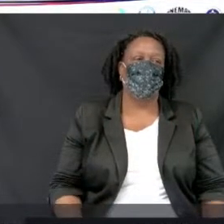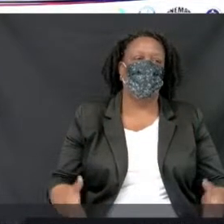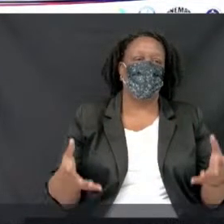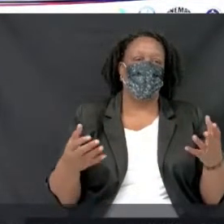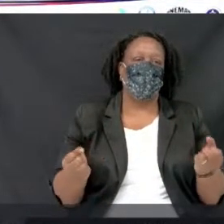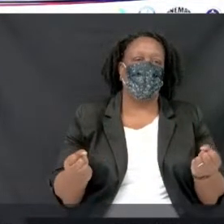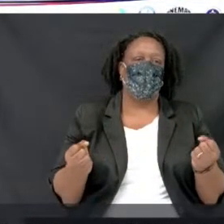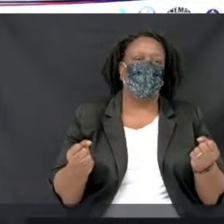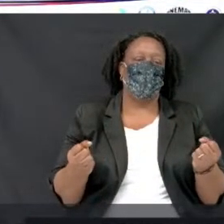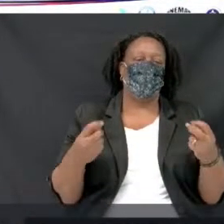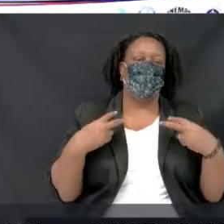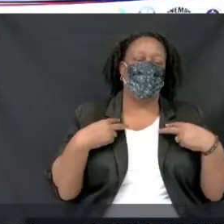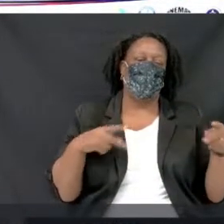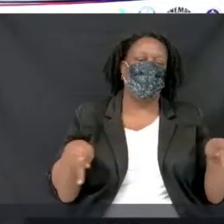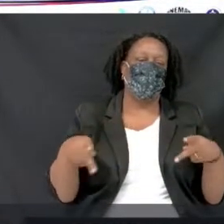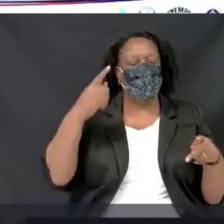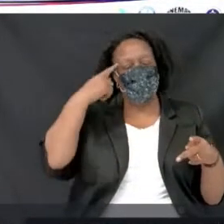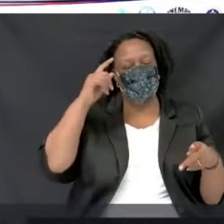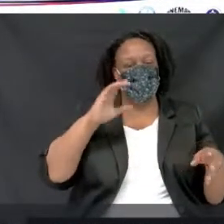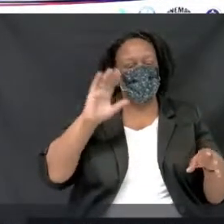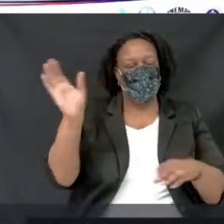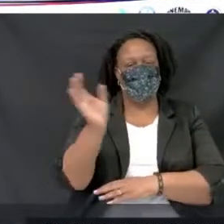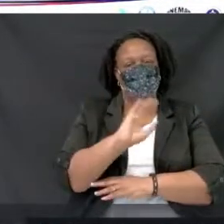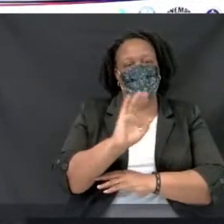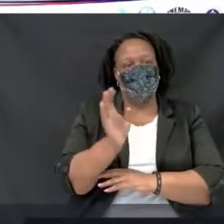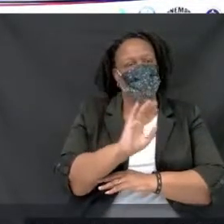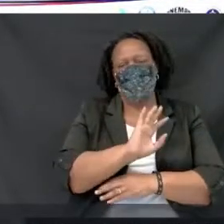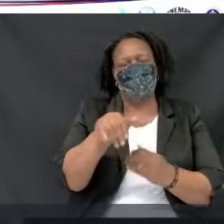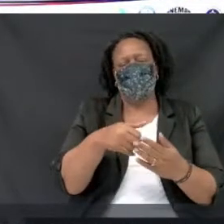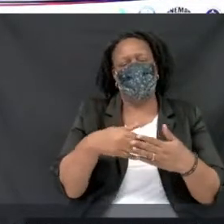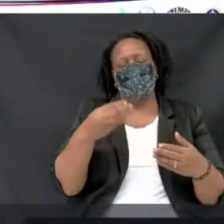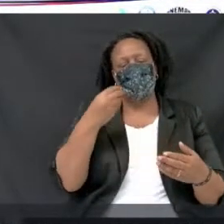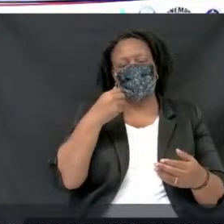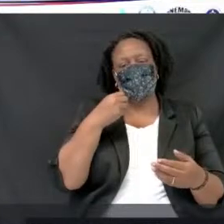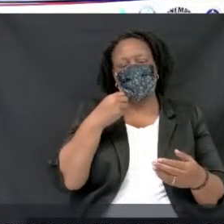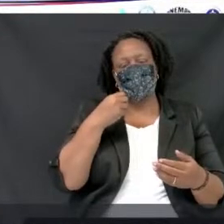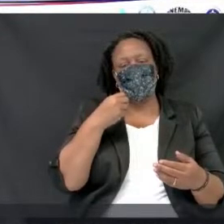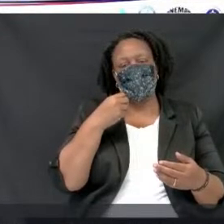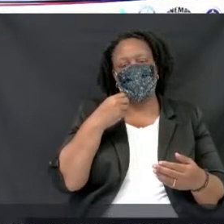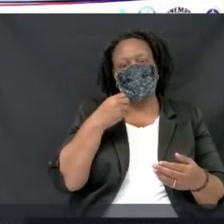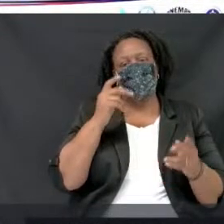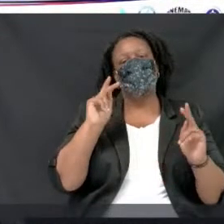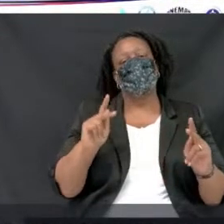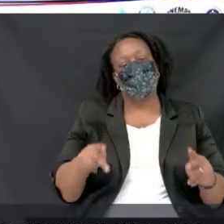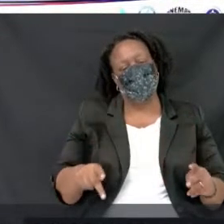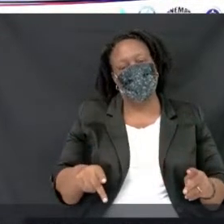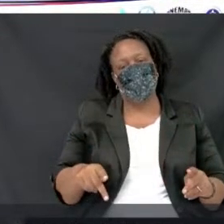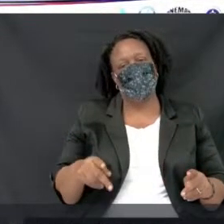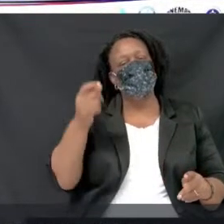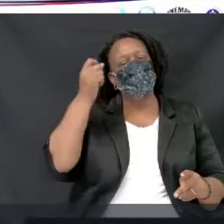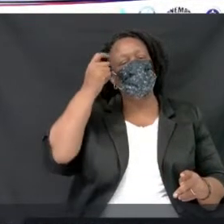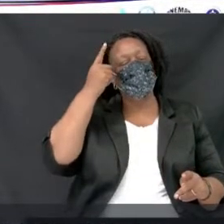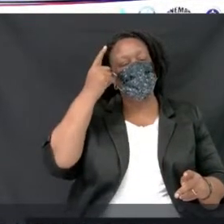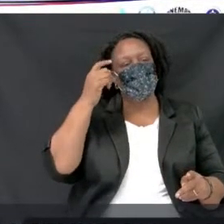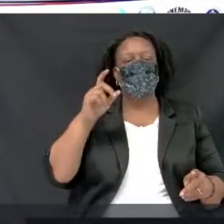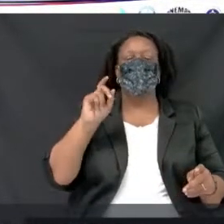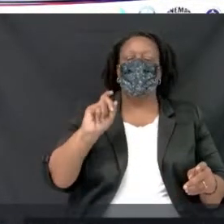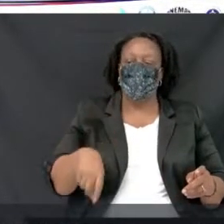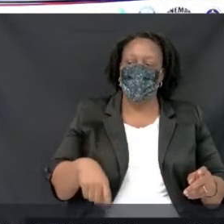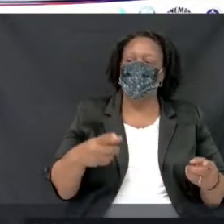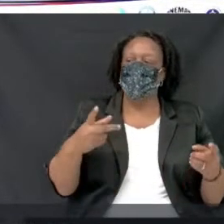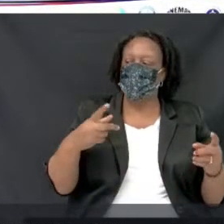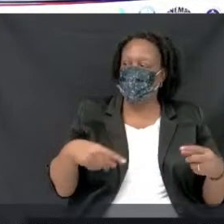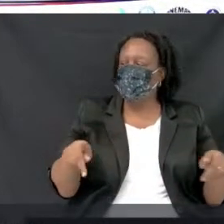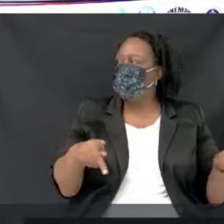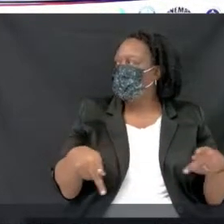no name. So we are all desirous. We are humans. So the entertainment sector has been given great consideration